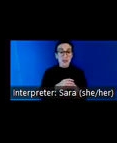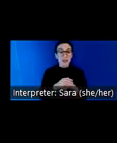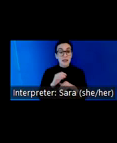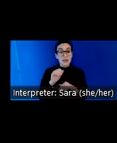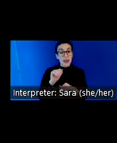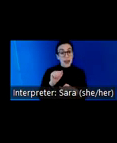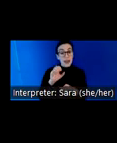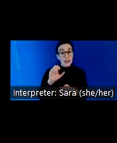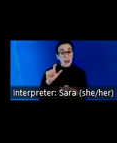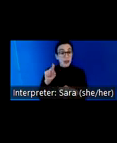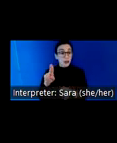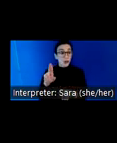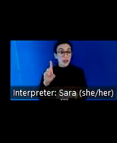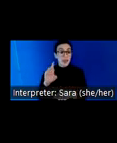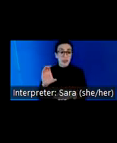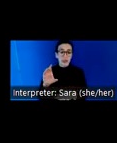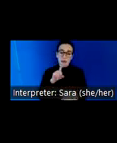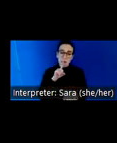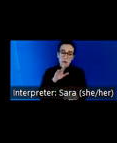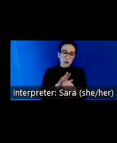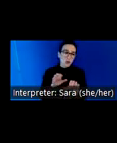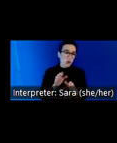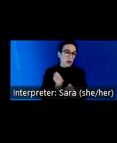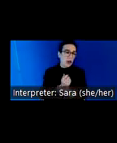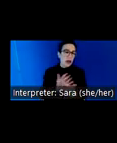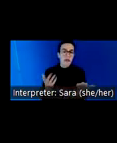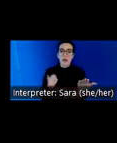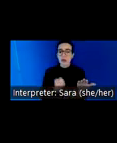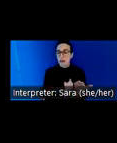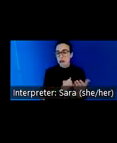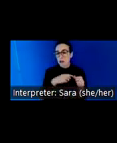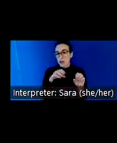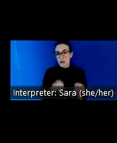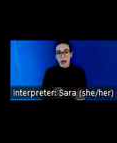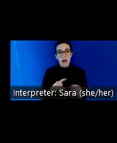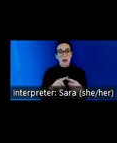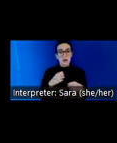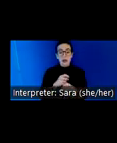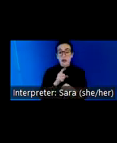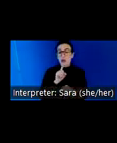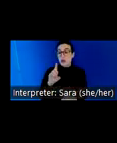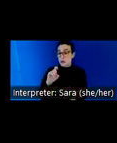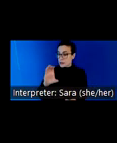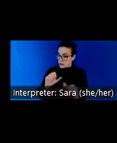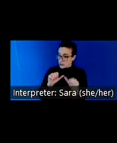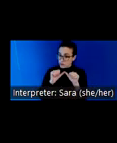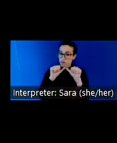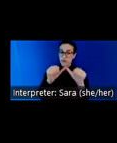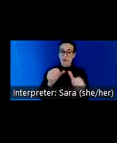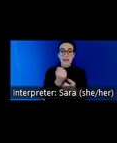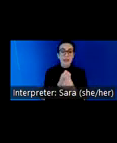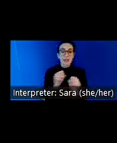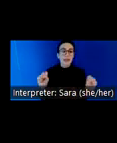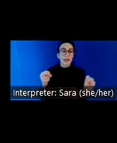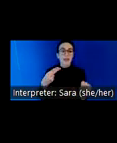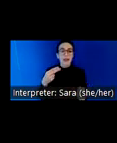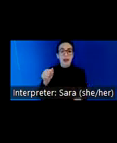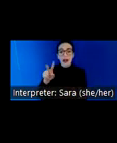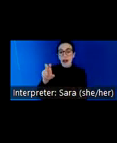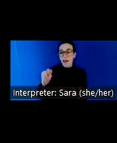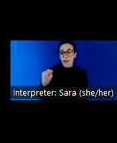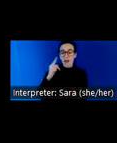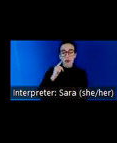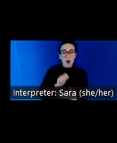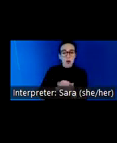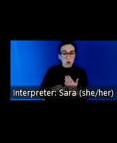committed to doing everything we can to ensure that DC remains a safe haven for abortion. In the council this summer, we